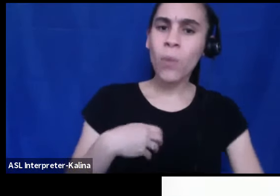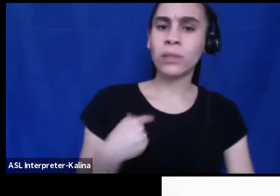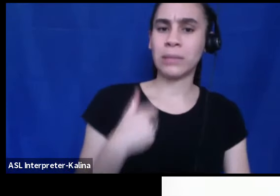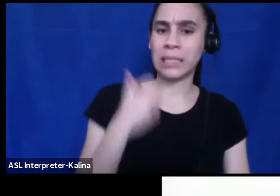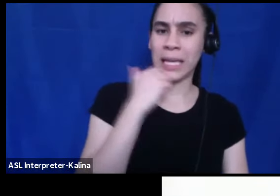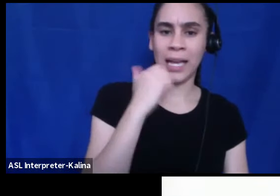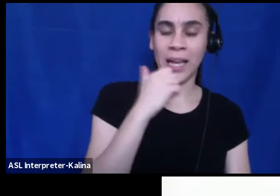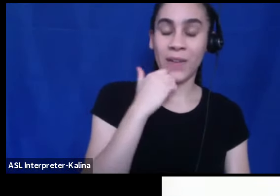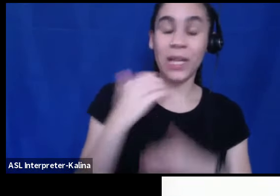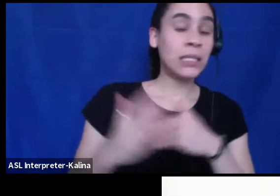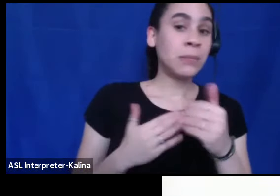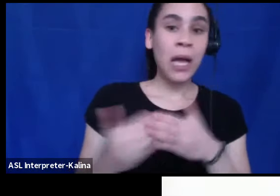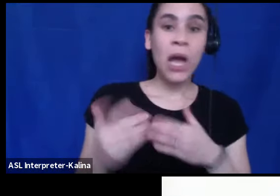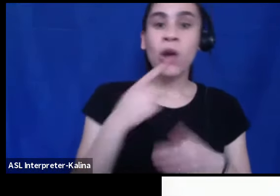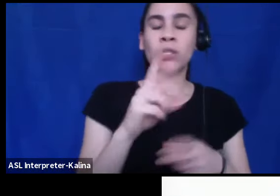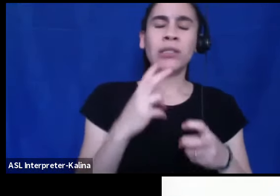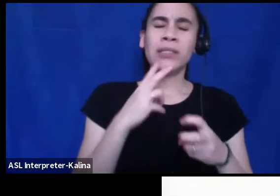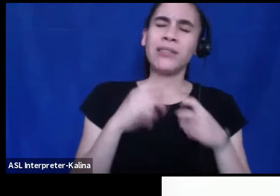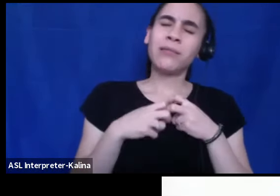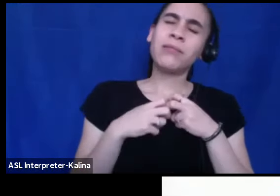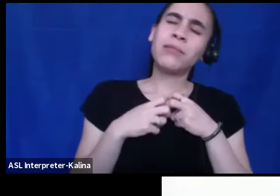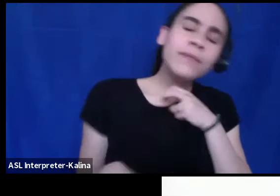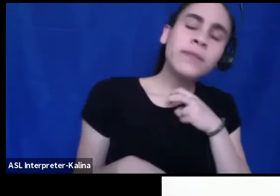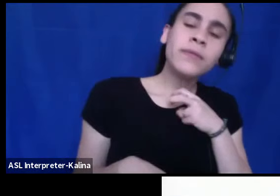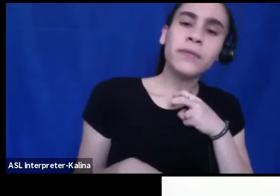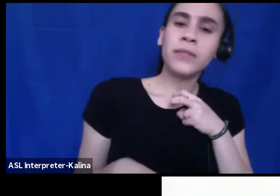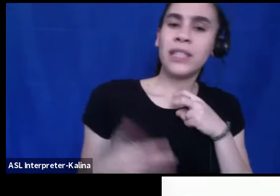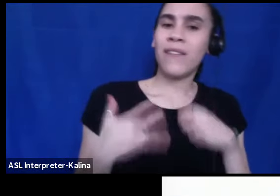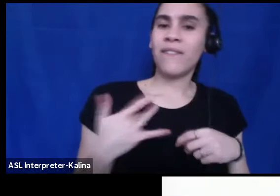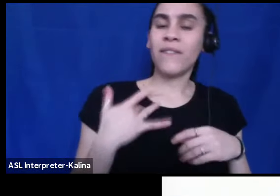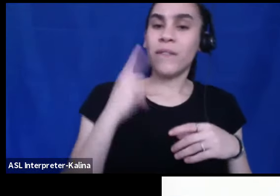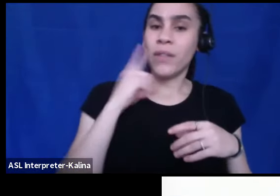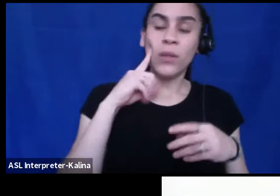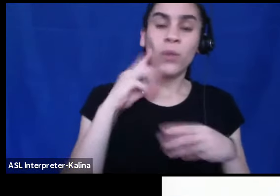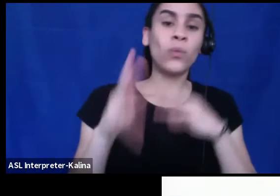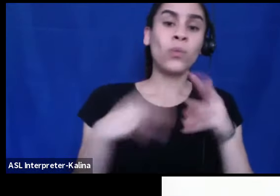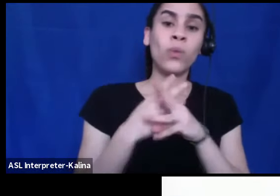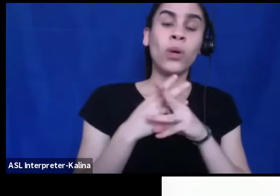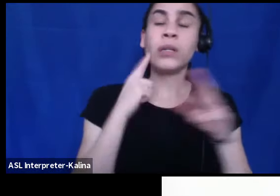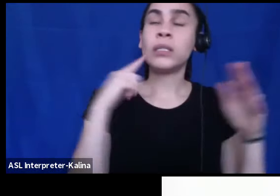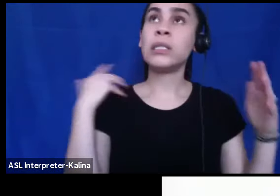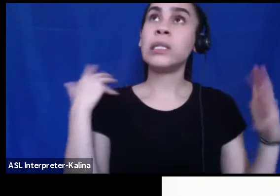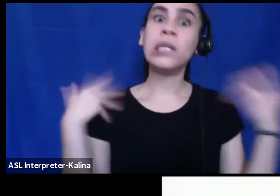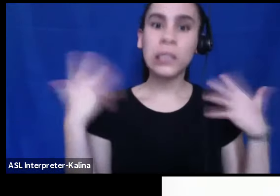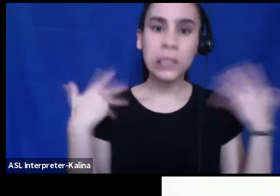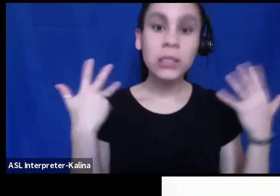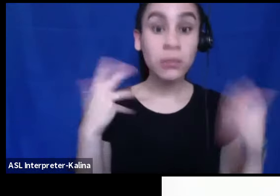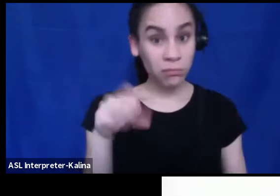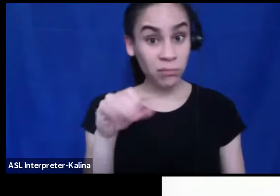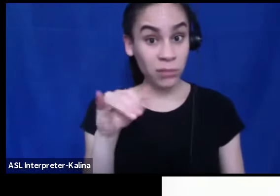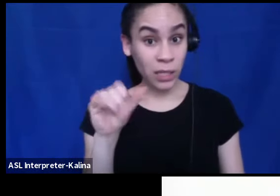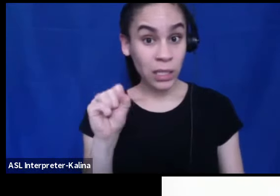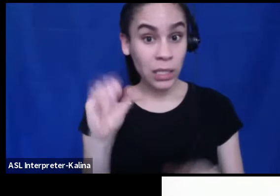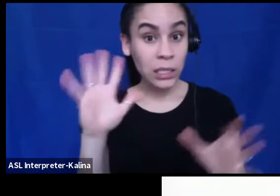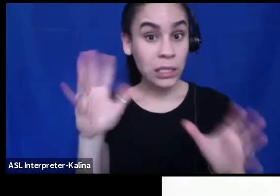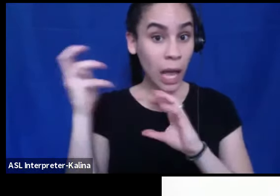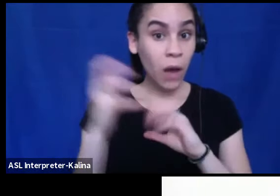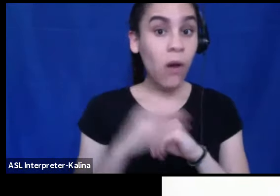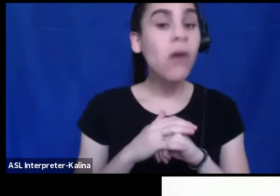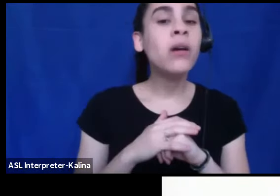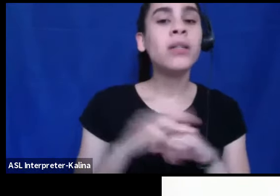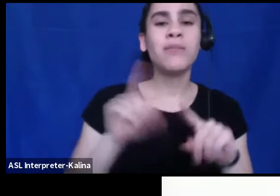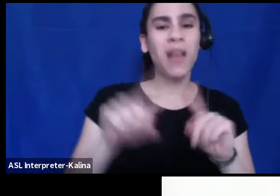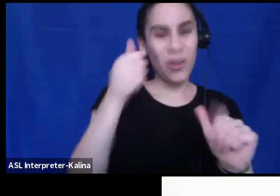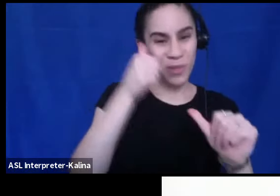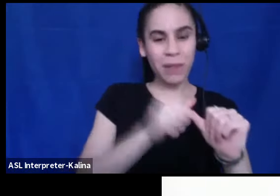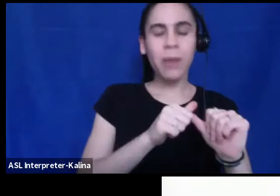really hard, or you feel like the world is chaos, and it is. But you have to remember, you can't give up, right?